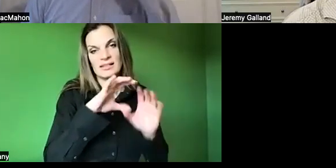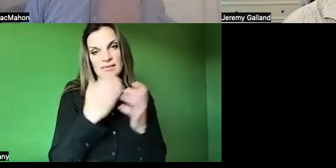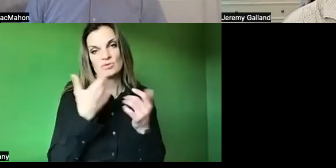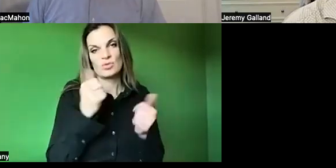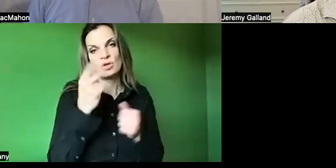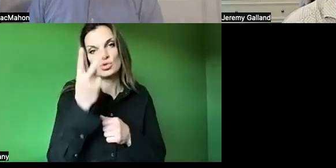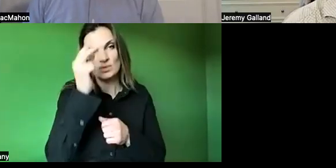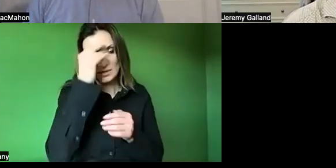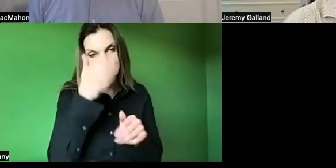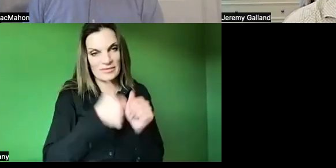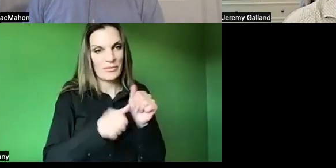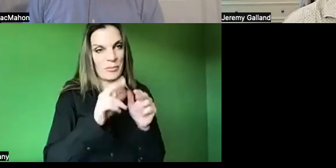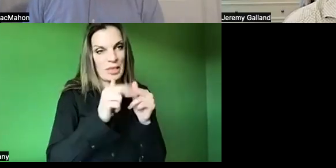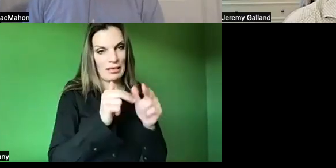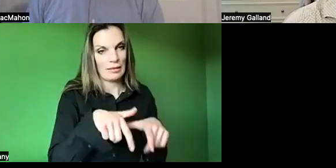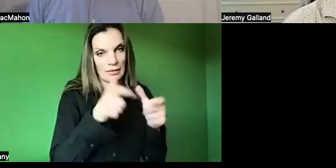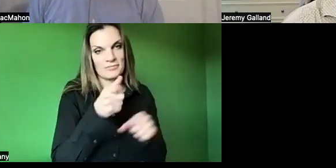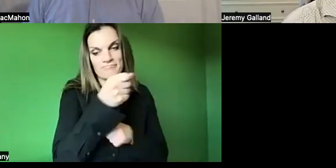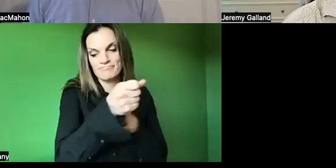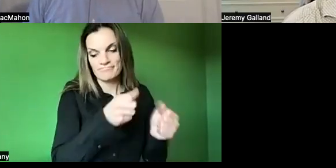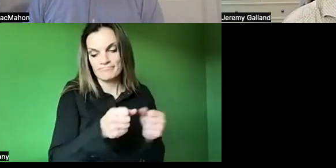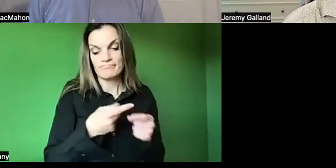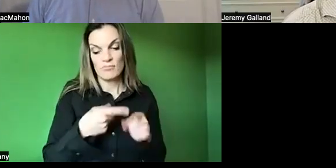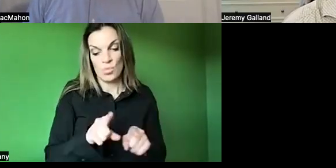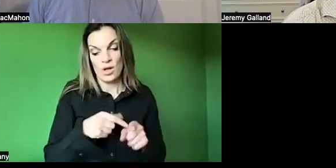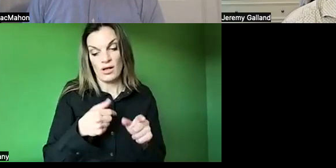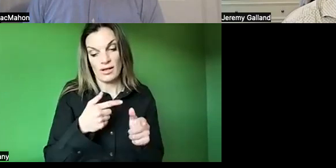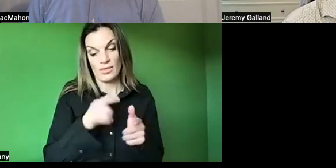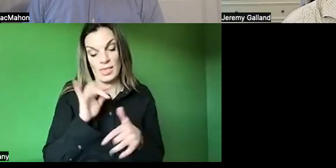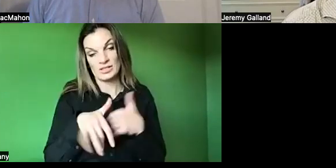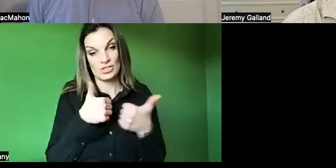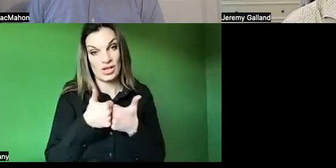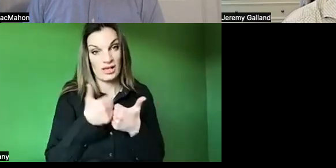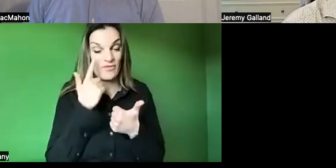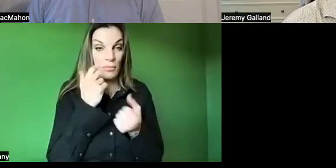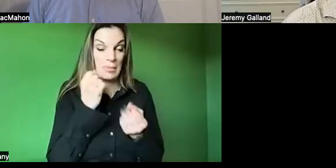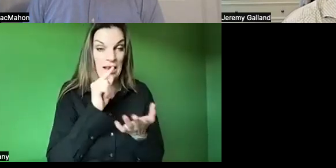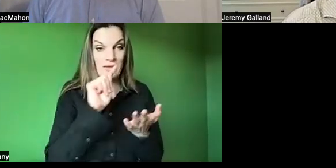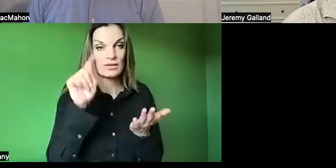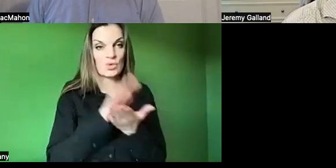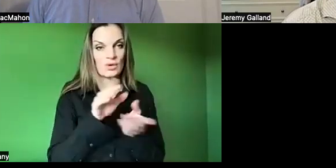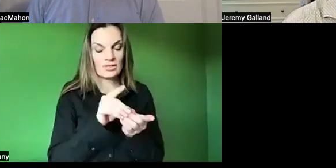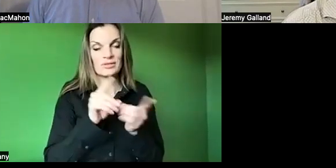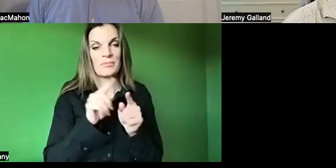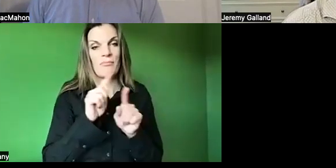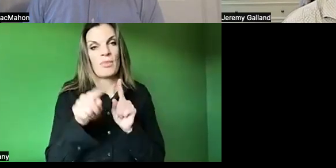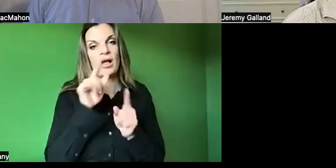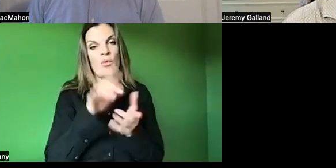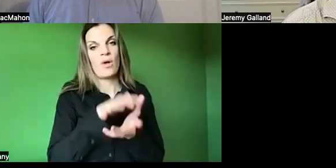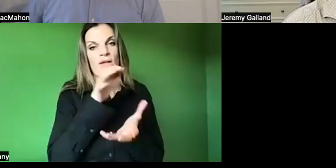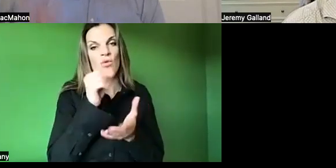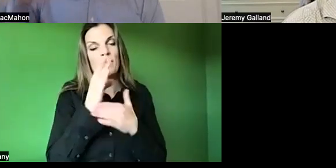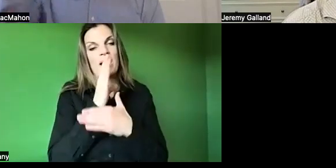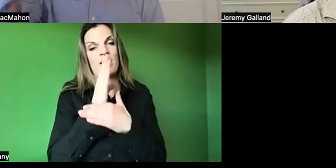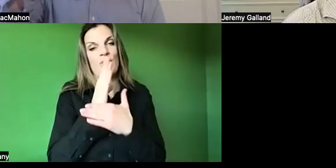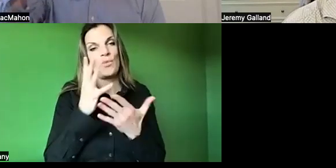every building. So while that would be a challenge for a lot of school districts, a very wealthy or a moderately